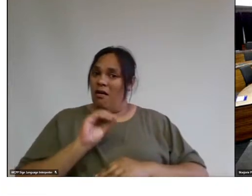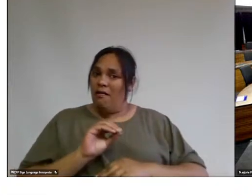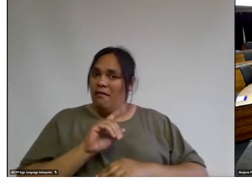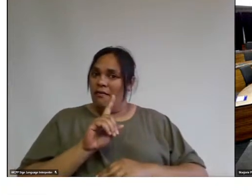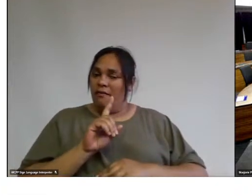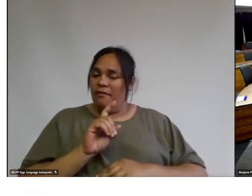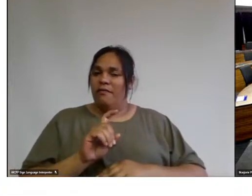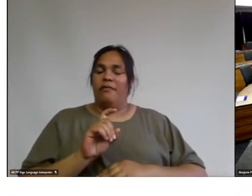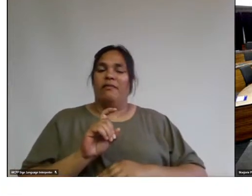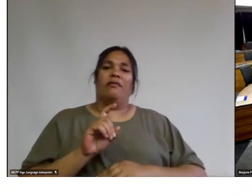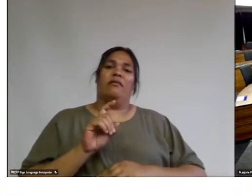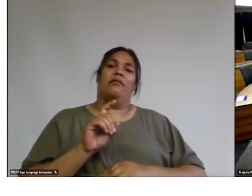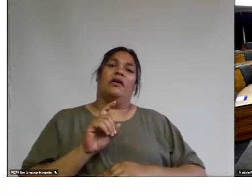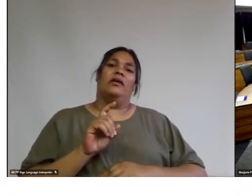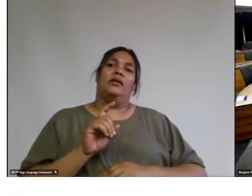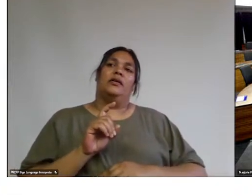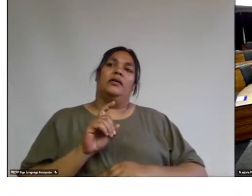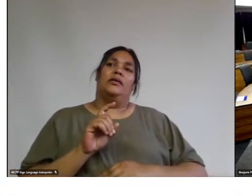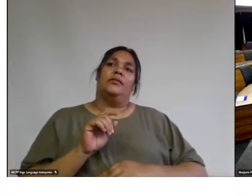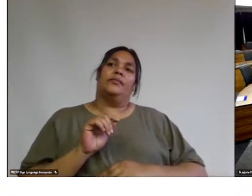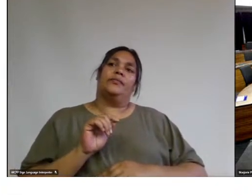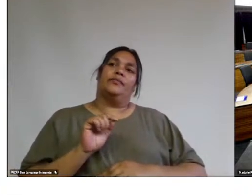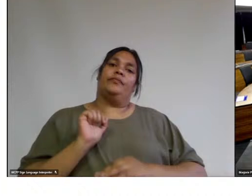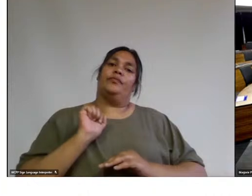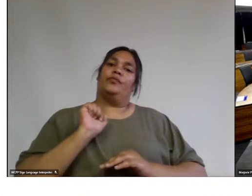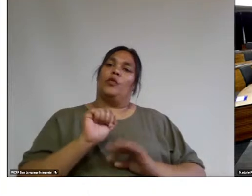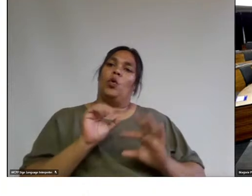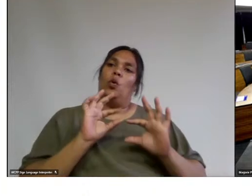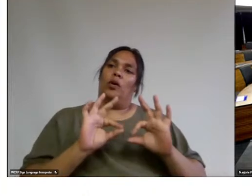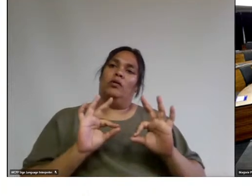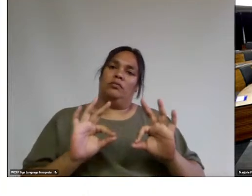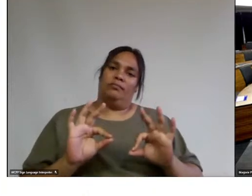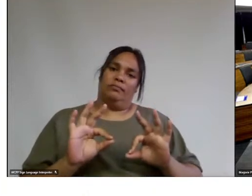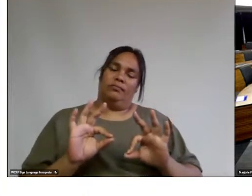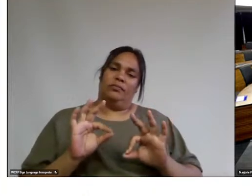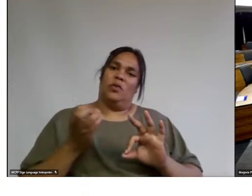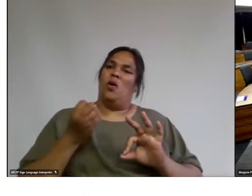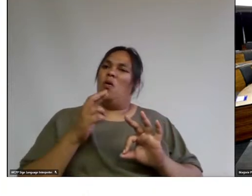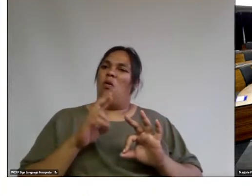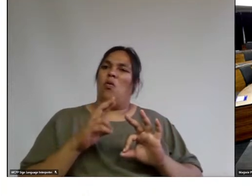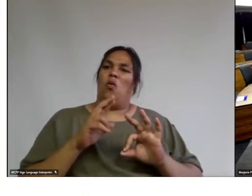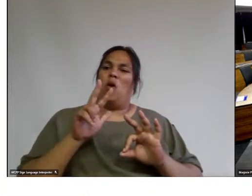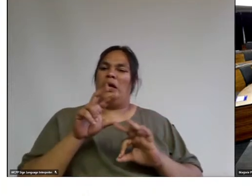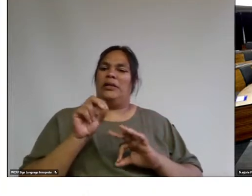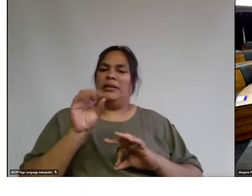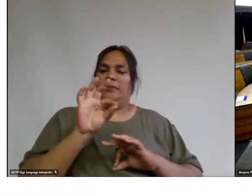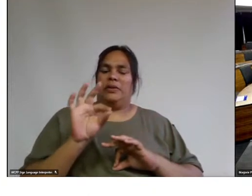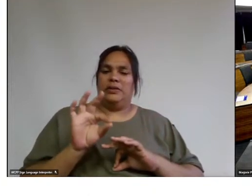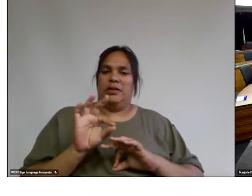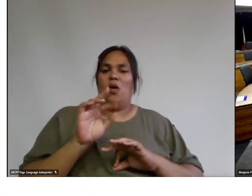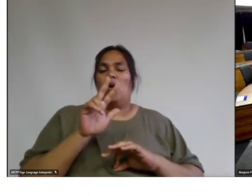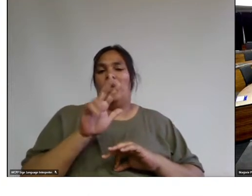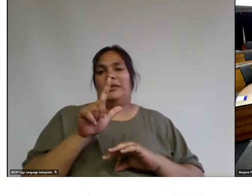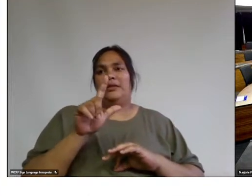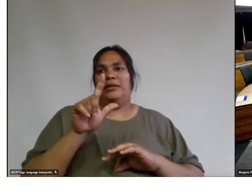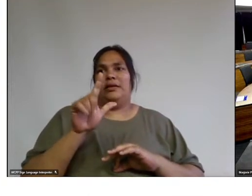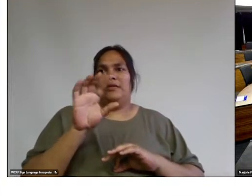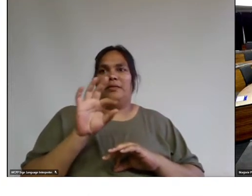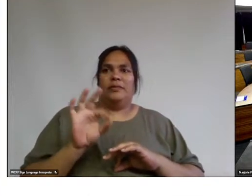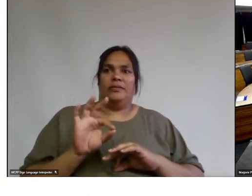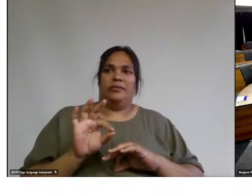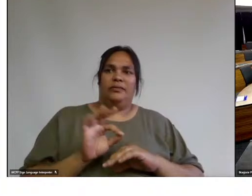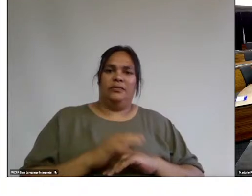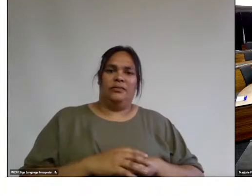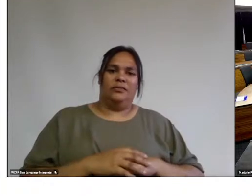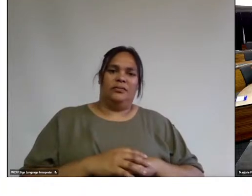that the accuracy or the 80%, 87% as